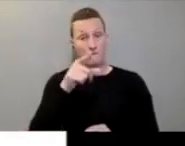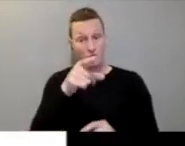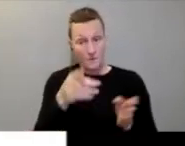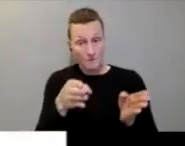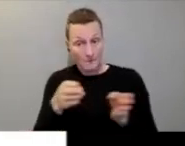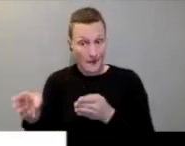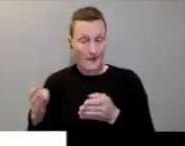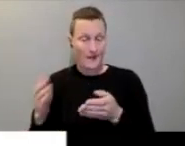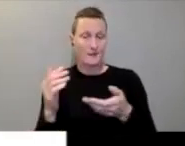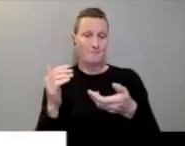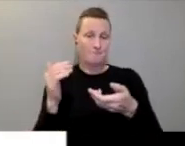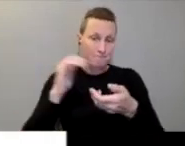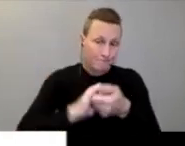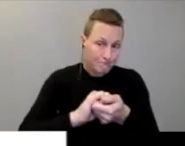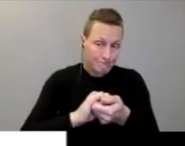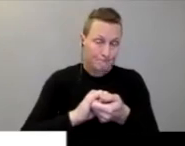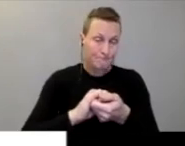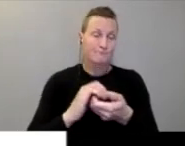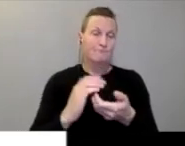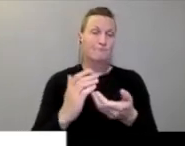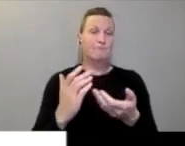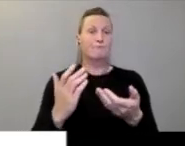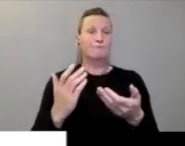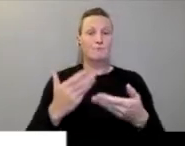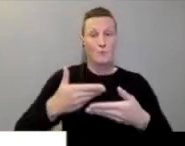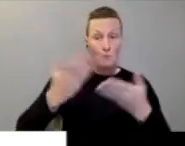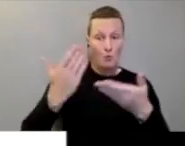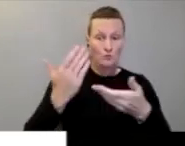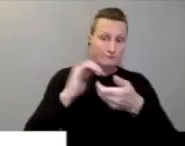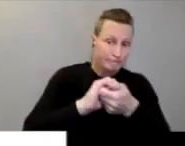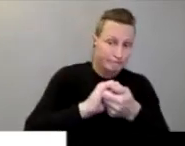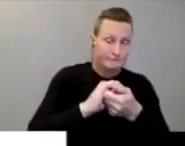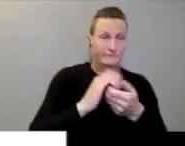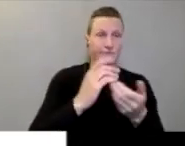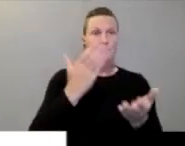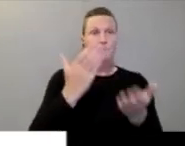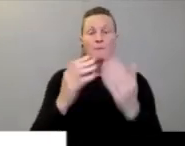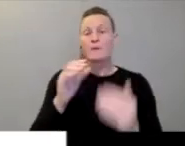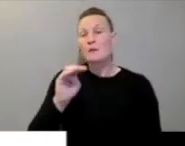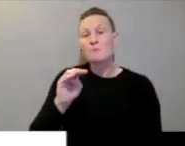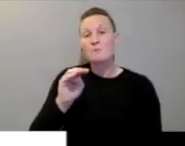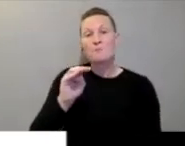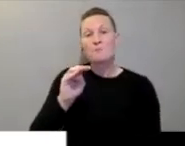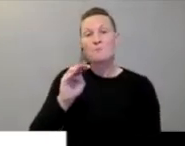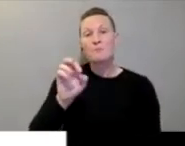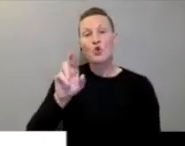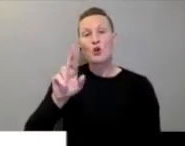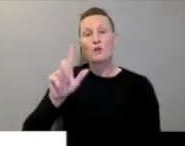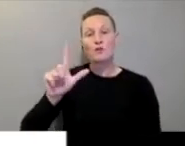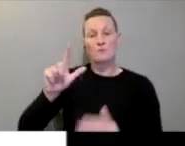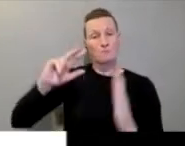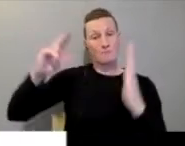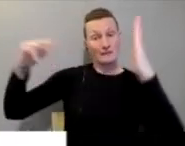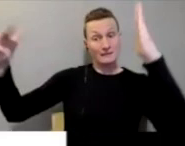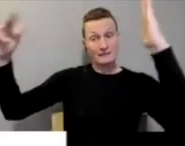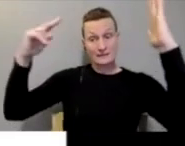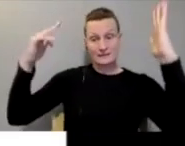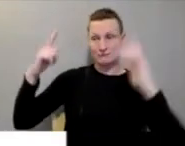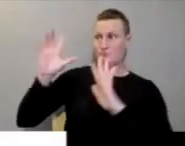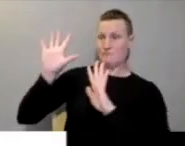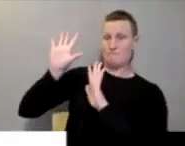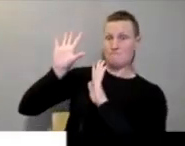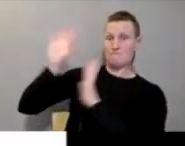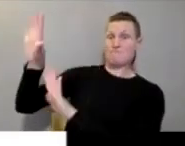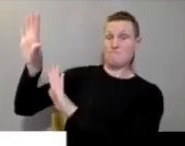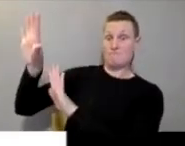something, I don't know, like a mural or something that can stay for longer, that's not